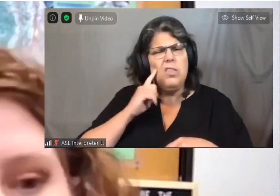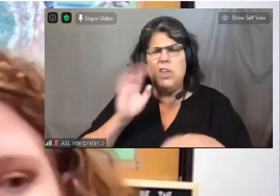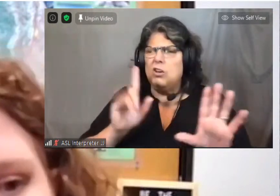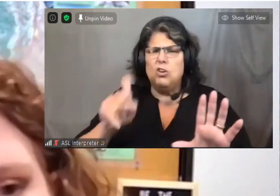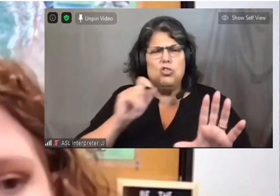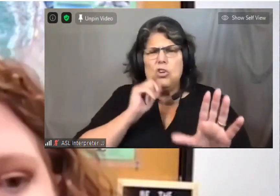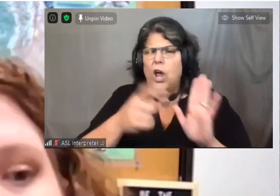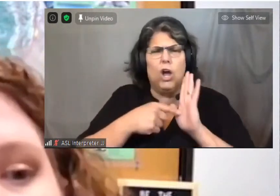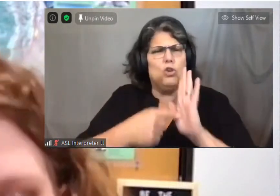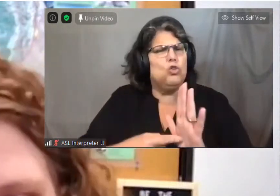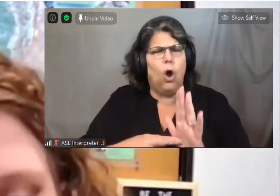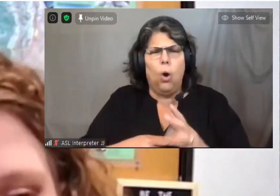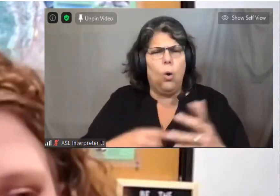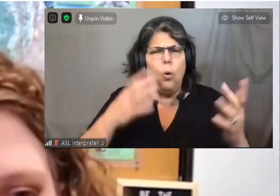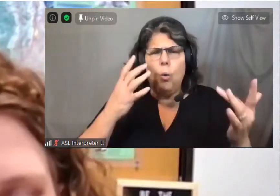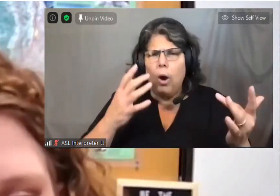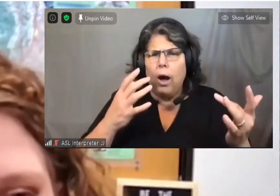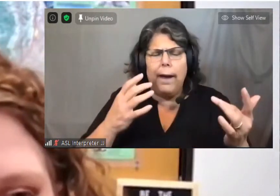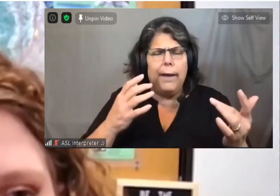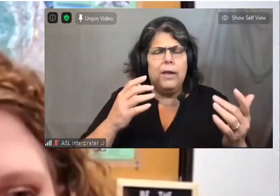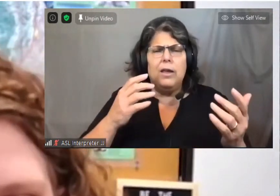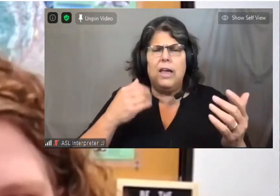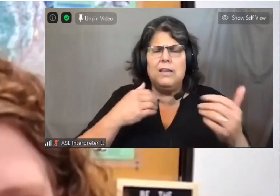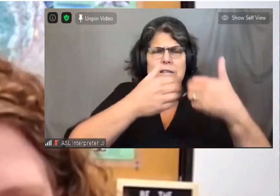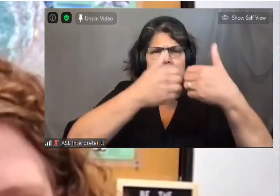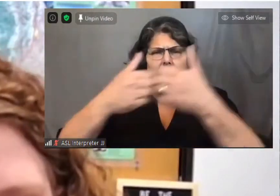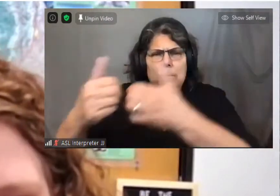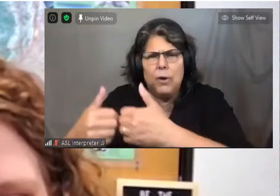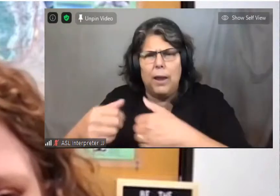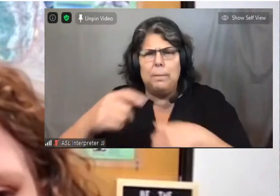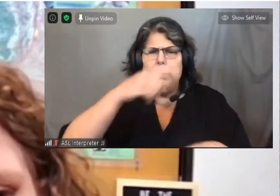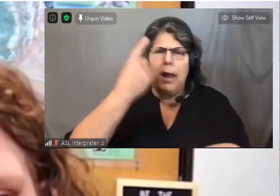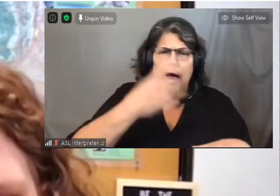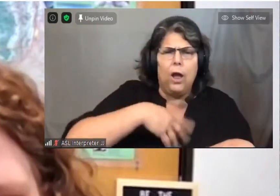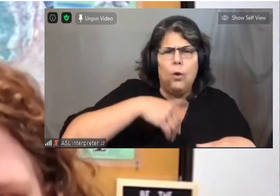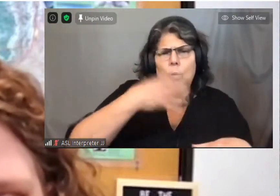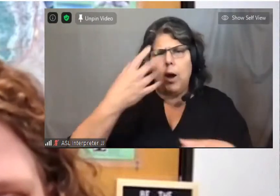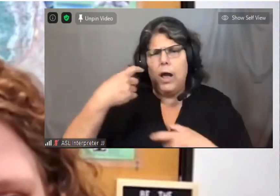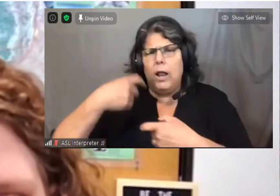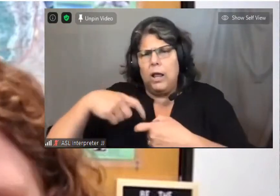can you talk to the reasons why we include that data?